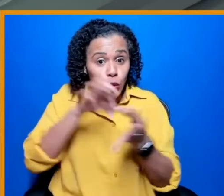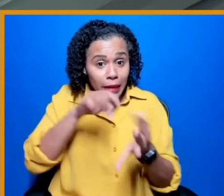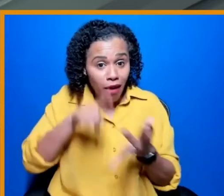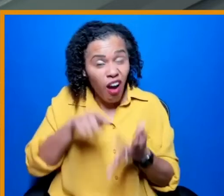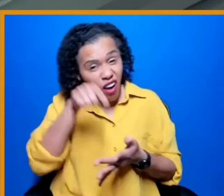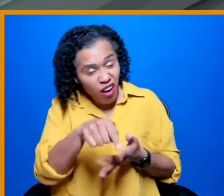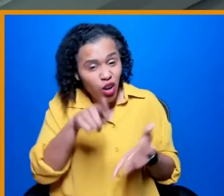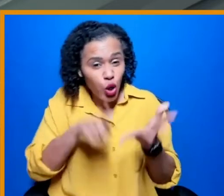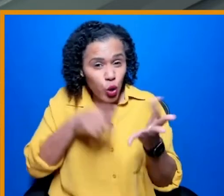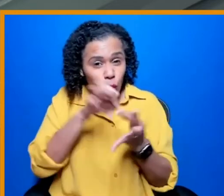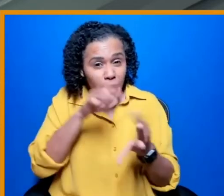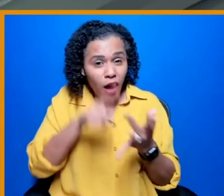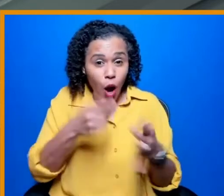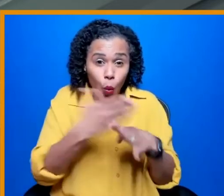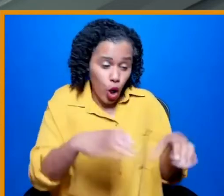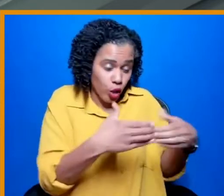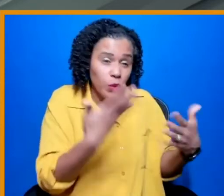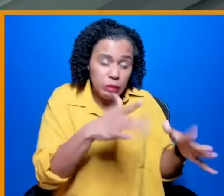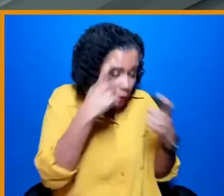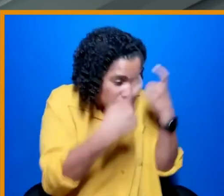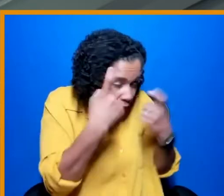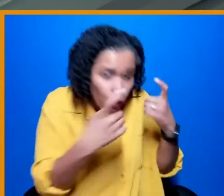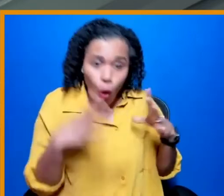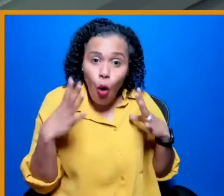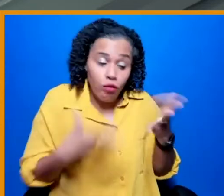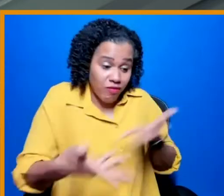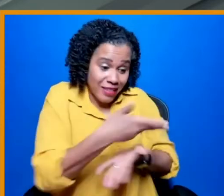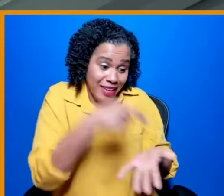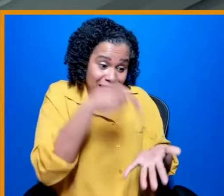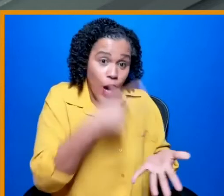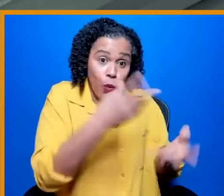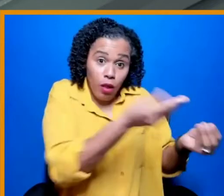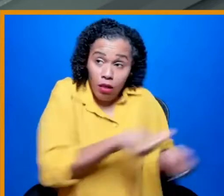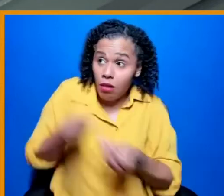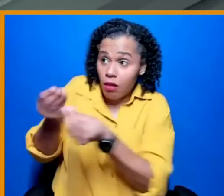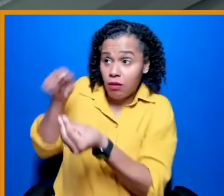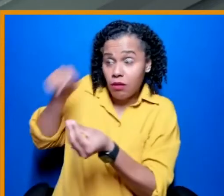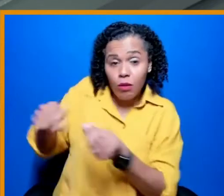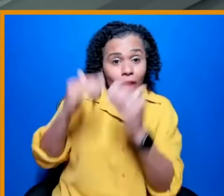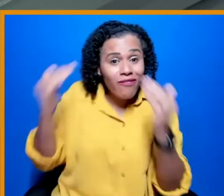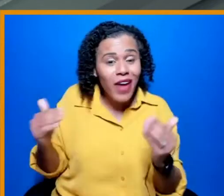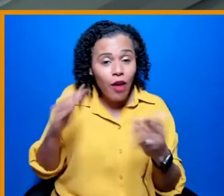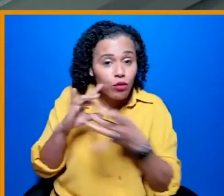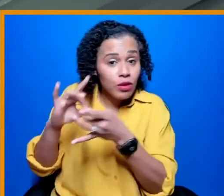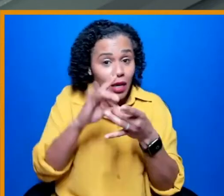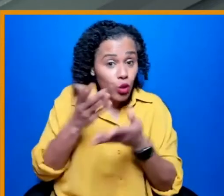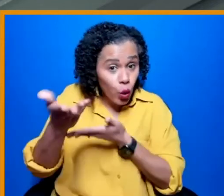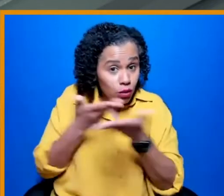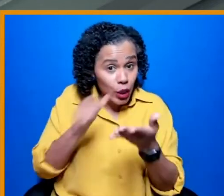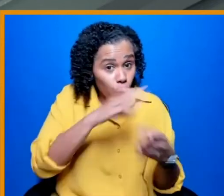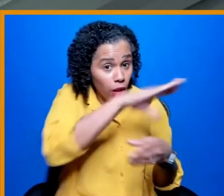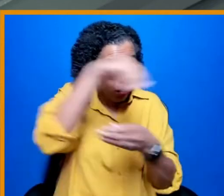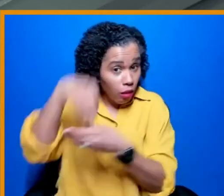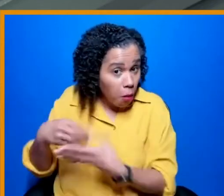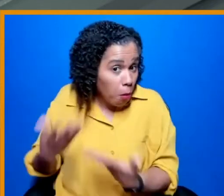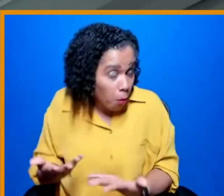So can I check that this will feed into the current Fairer Society consultation? And also keep in mind that conference has already